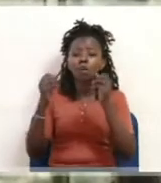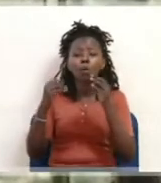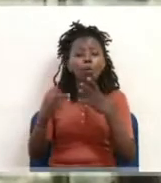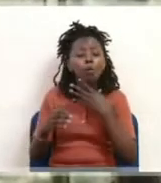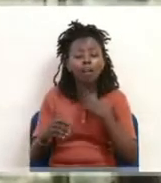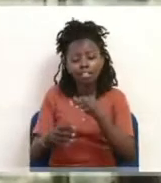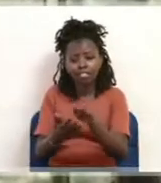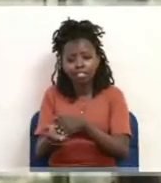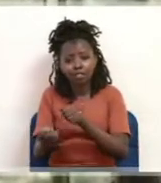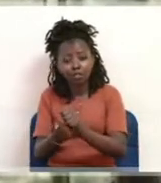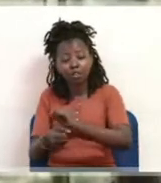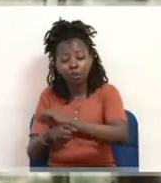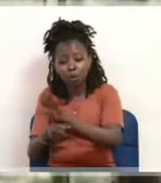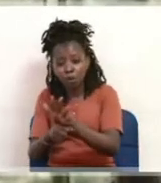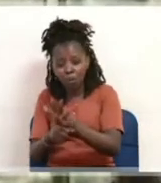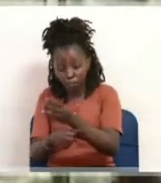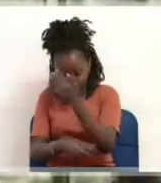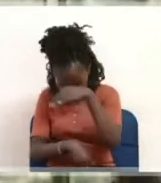bow before him.